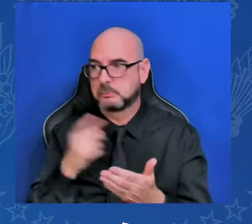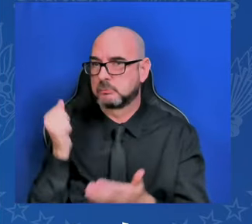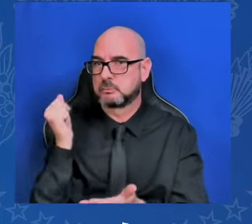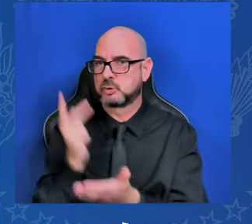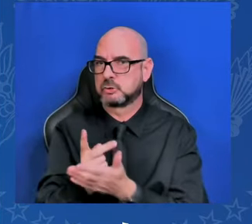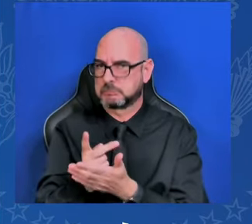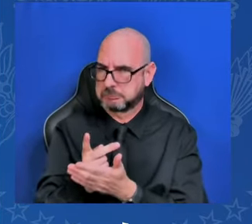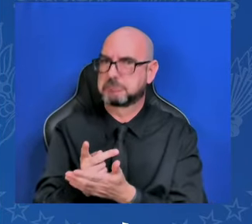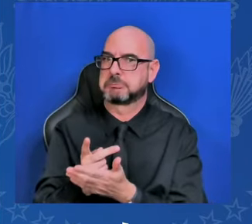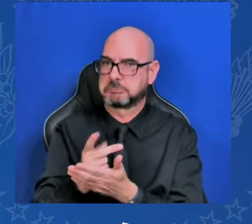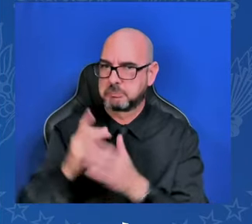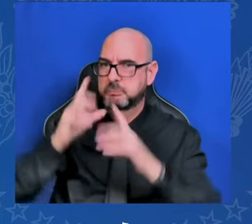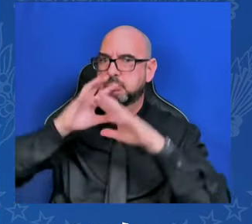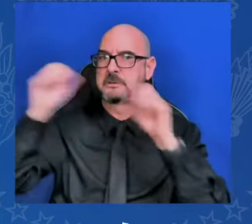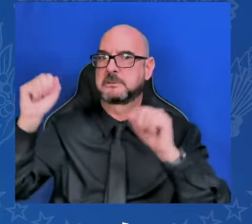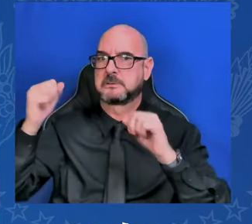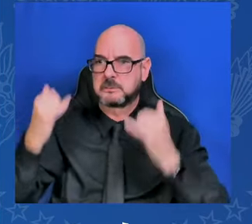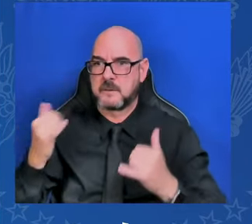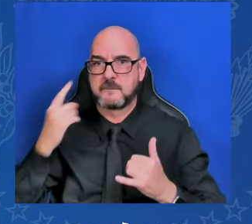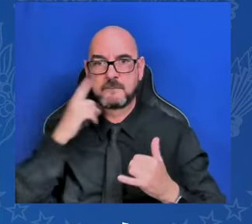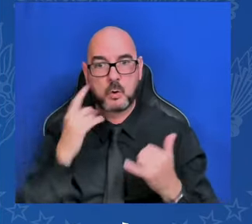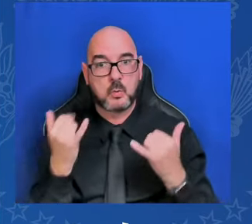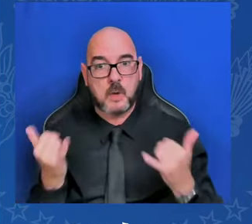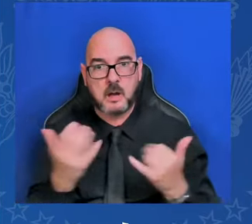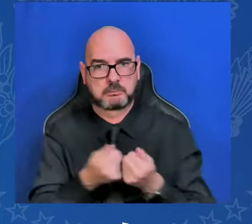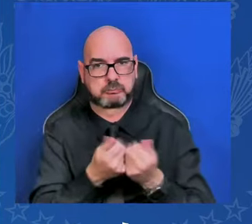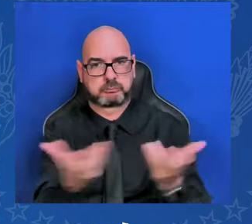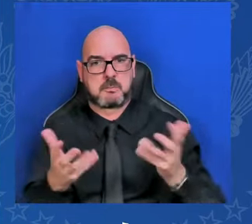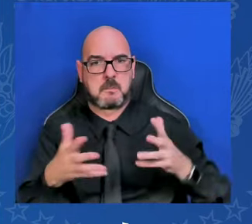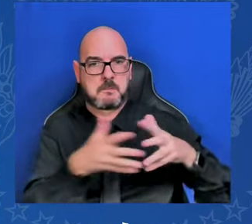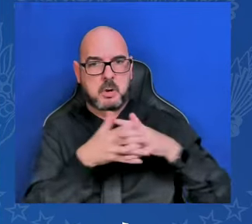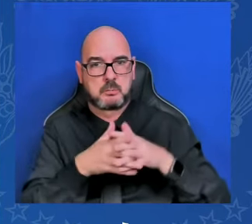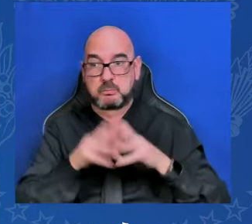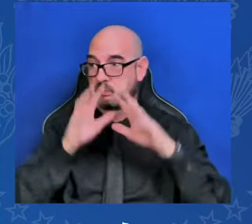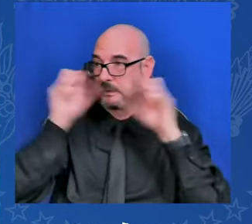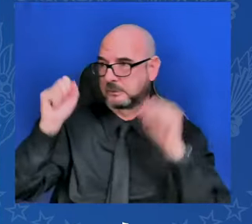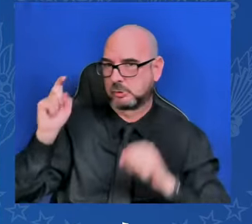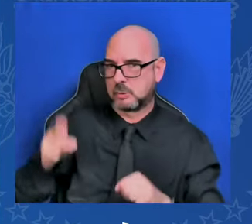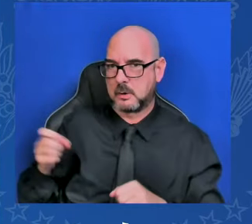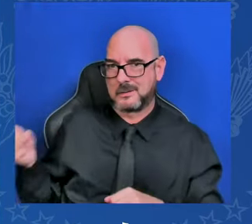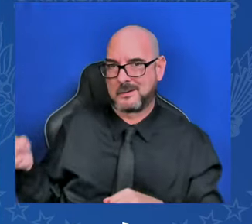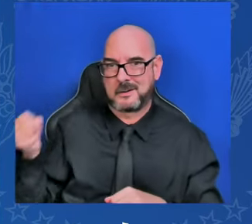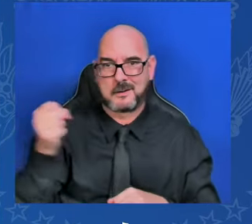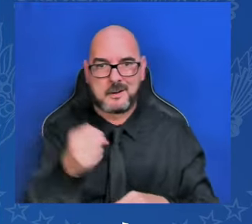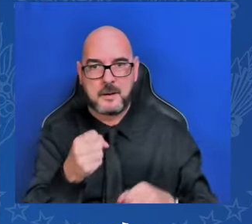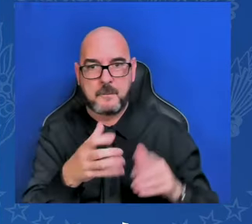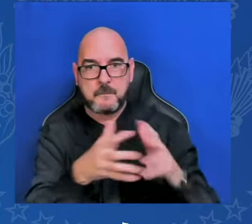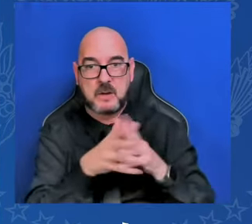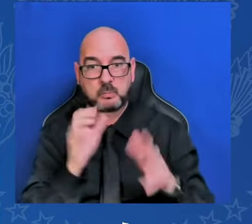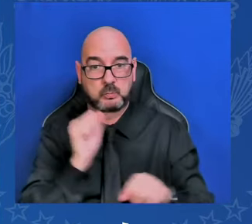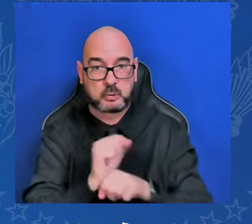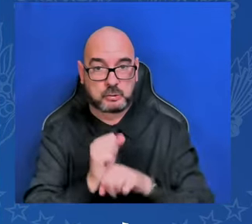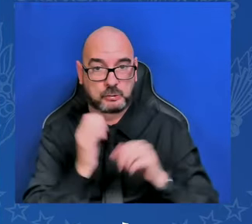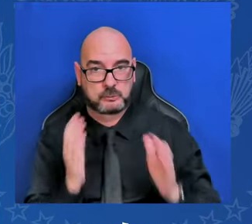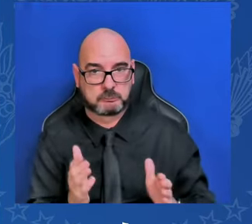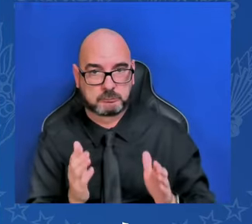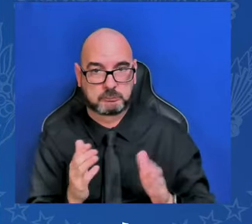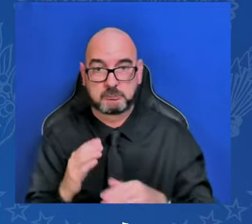public purpose, that president should hire an American worker and American companies to do it.